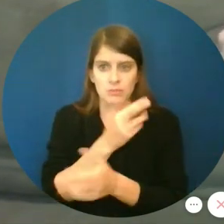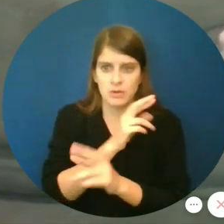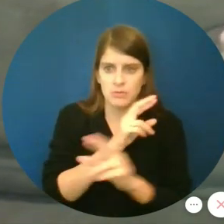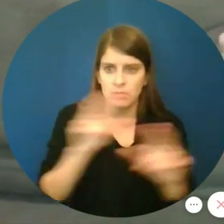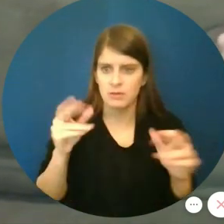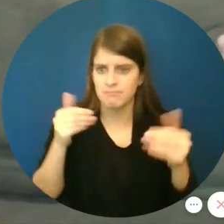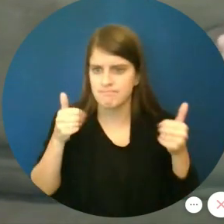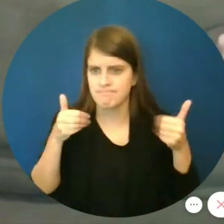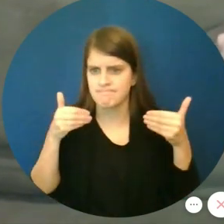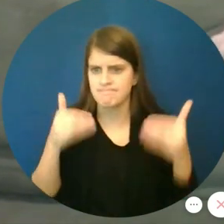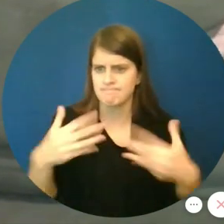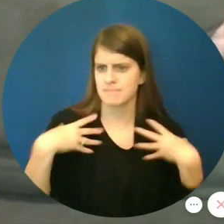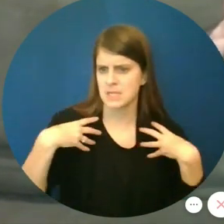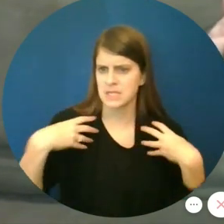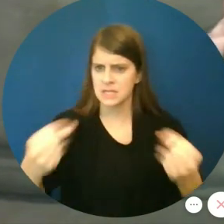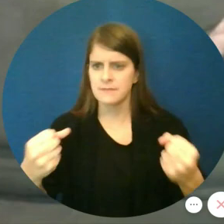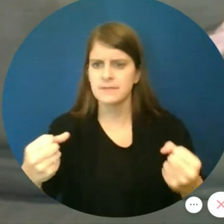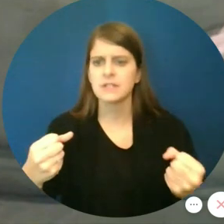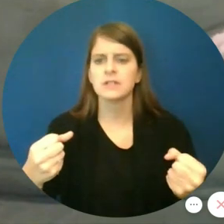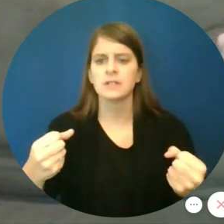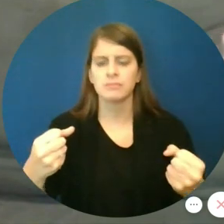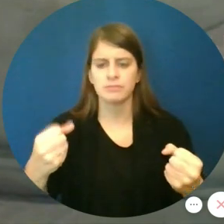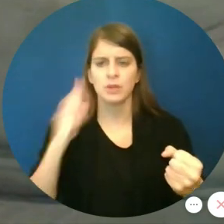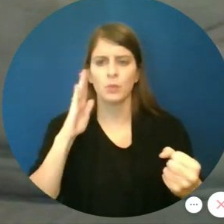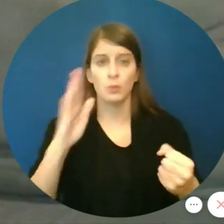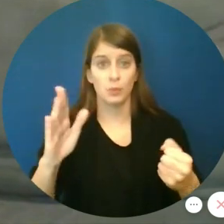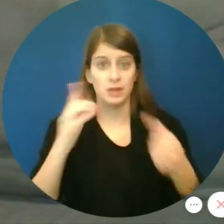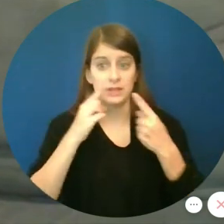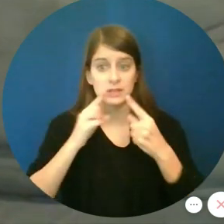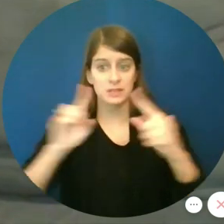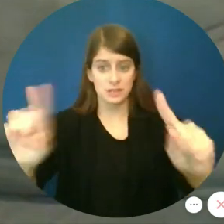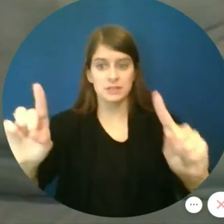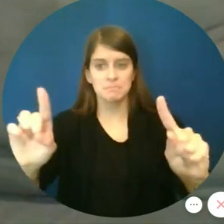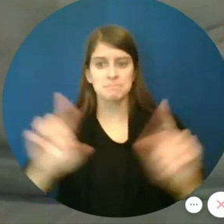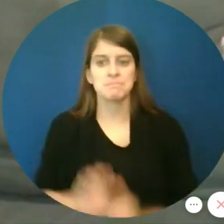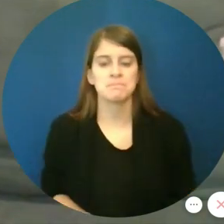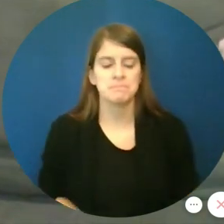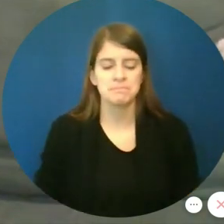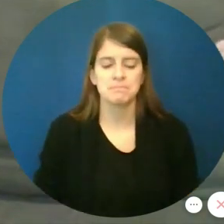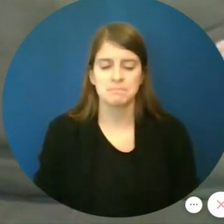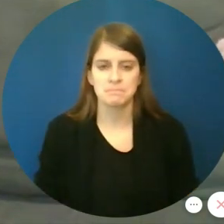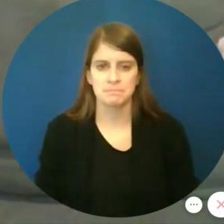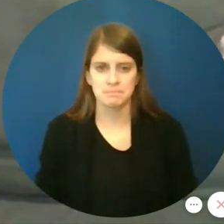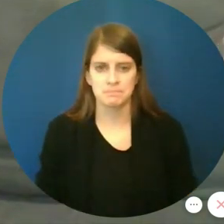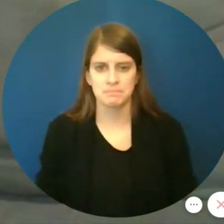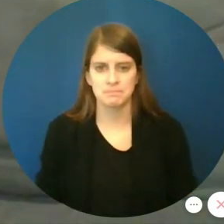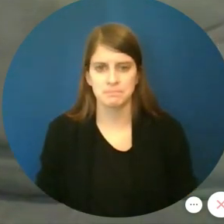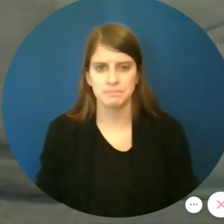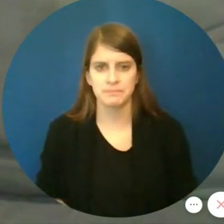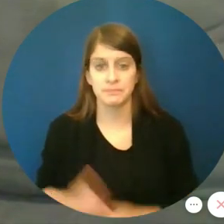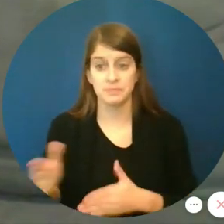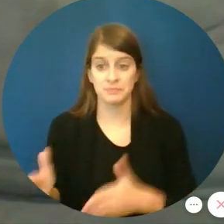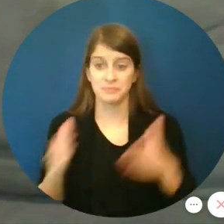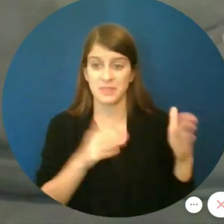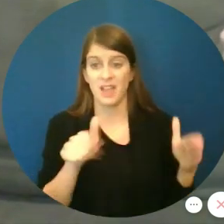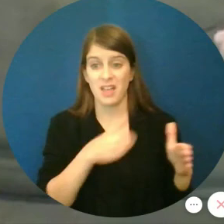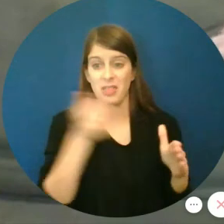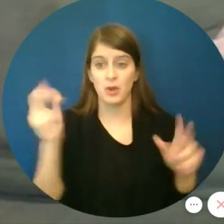helm confident of but one destination: success.